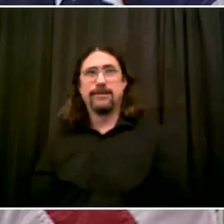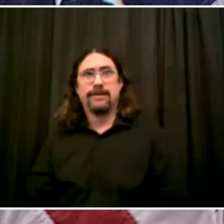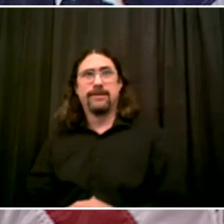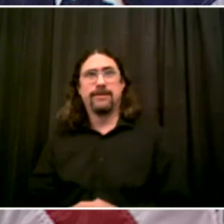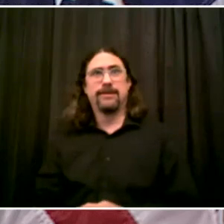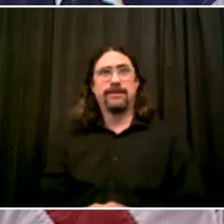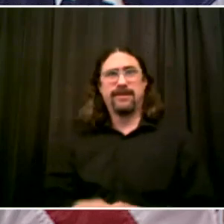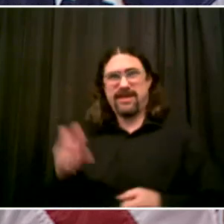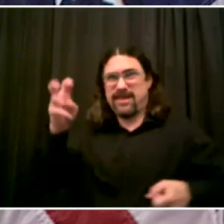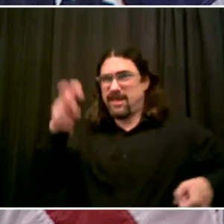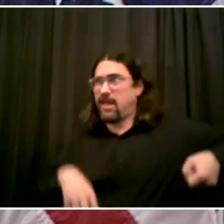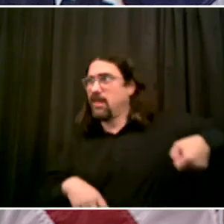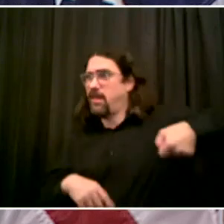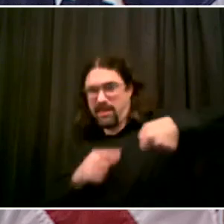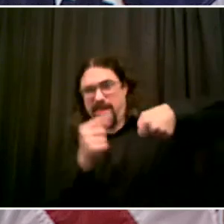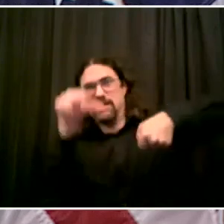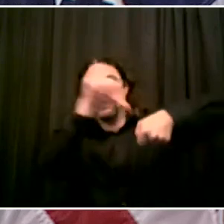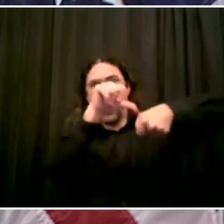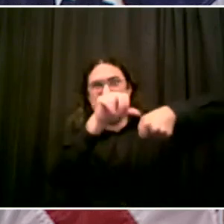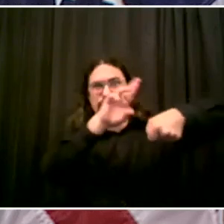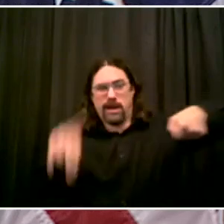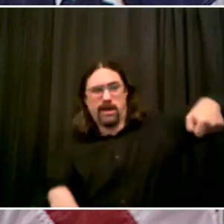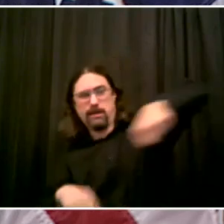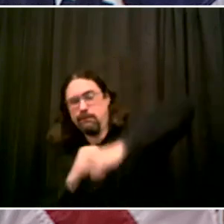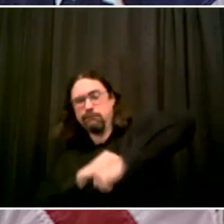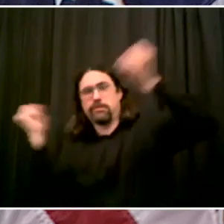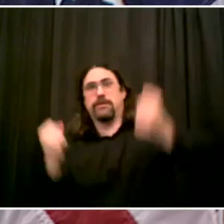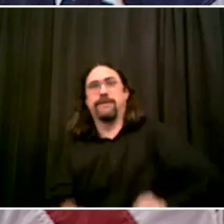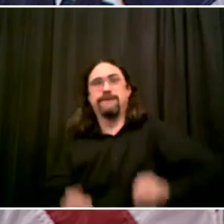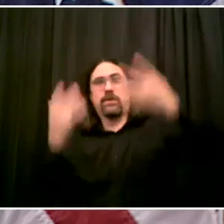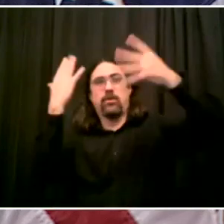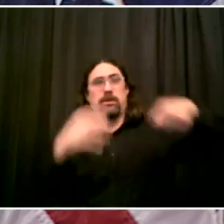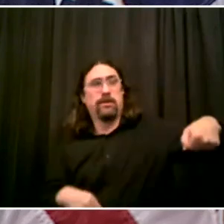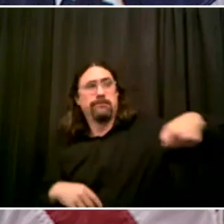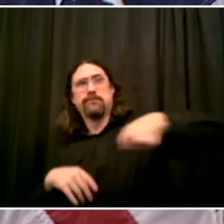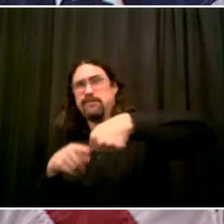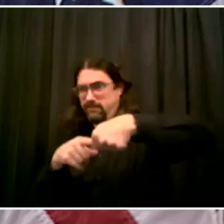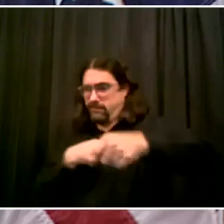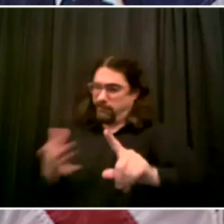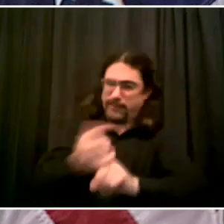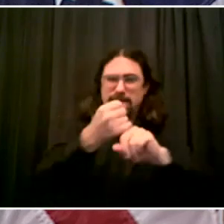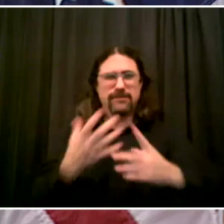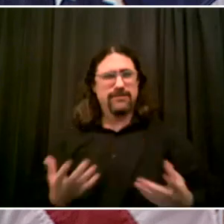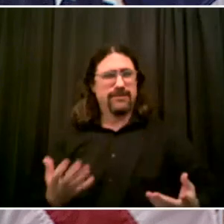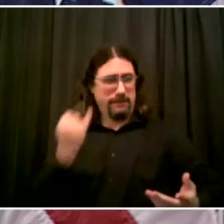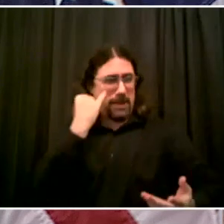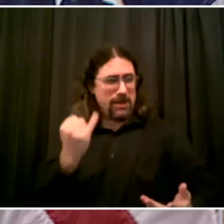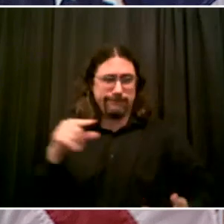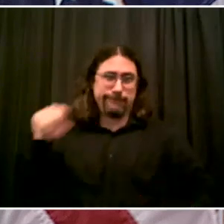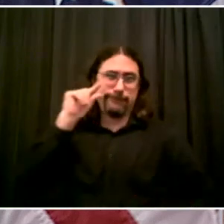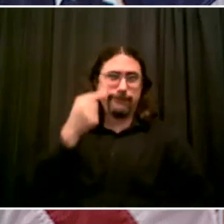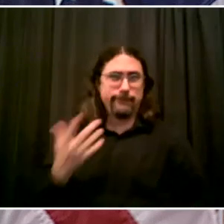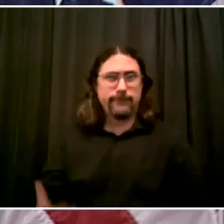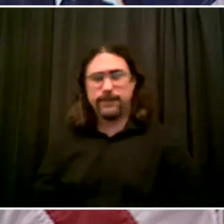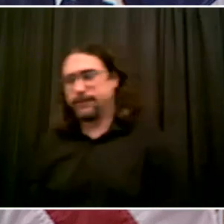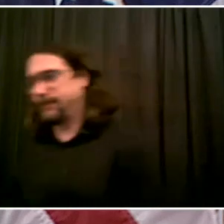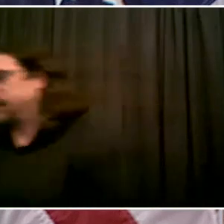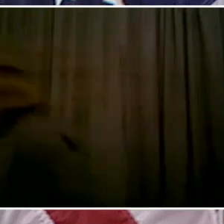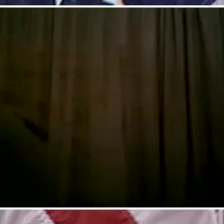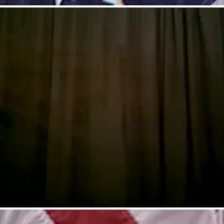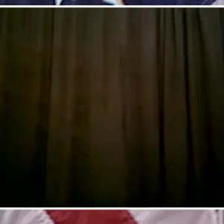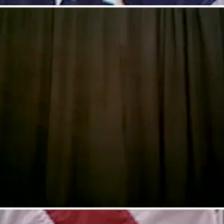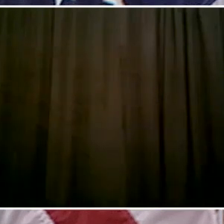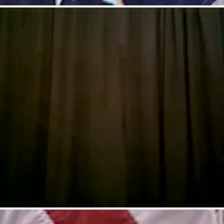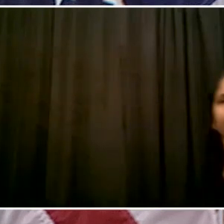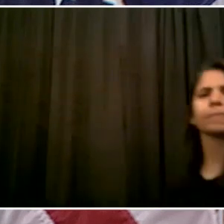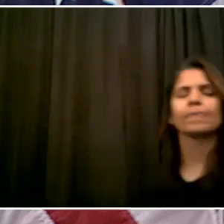Well, Mr. Mayor, hello, Police Commissioner Shea. I had some questions, but I'm going to go back to Julia's questions